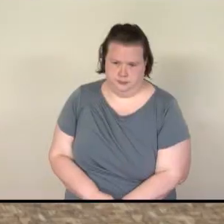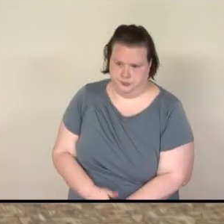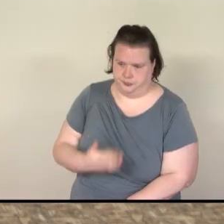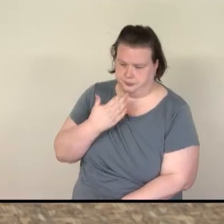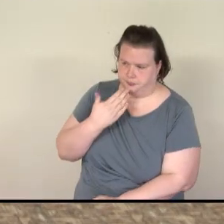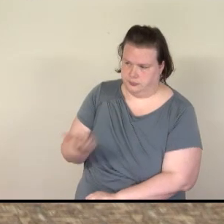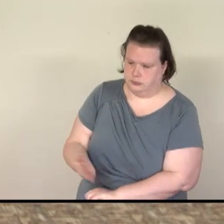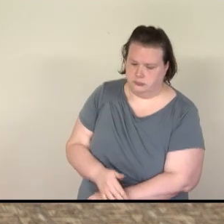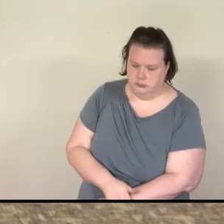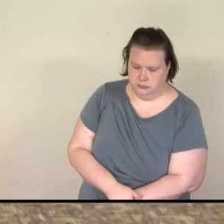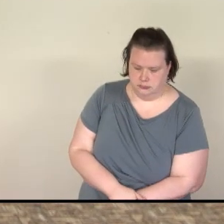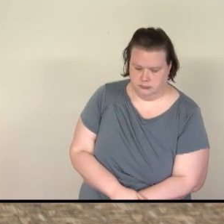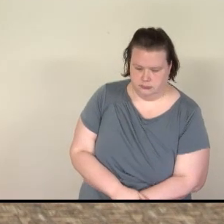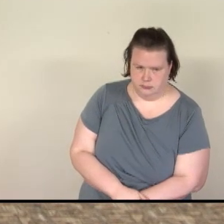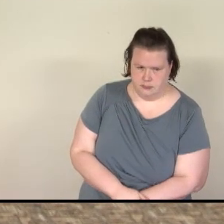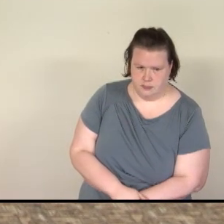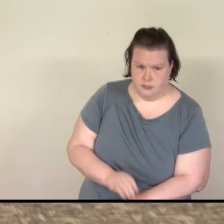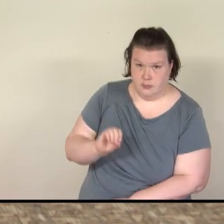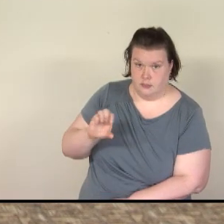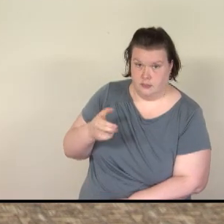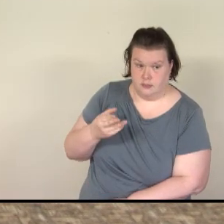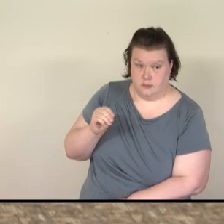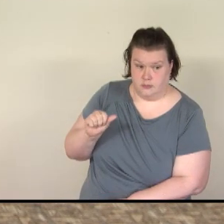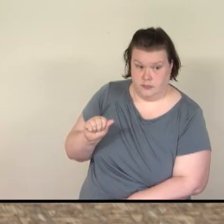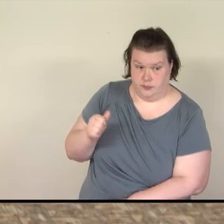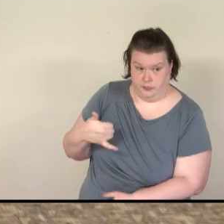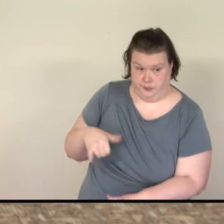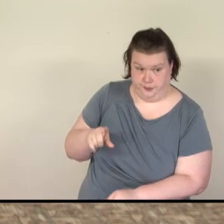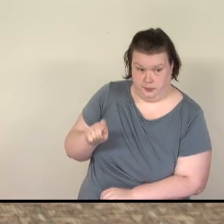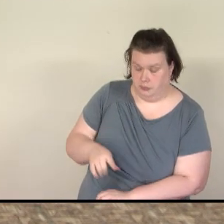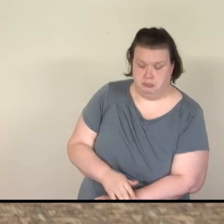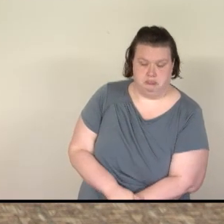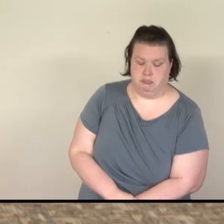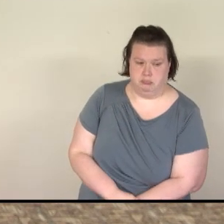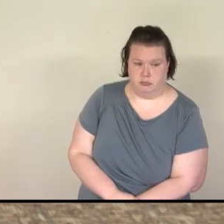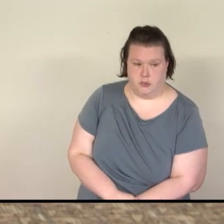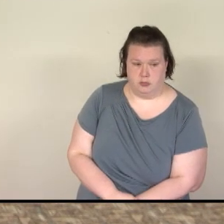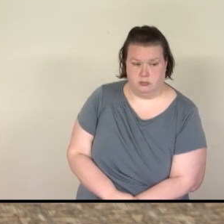Thank you. I think, Mr. Ochoa, did you still have your? Okay.